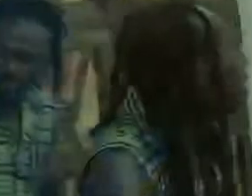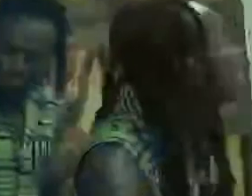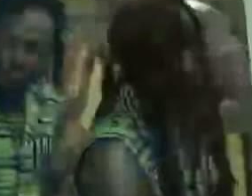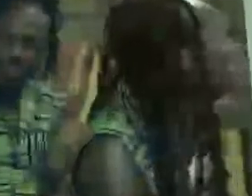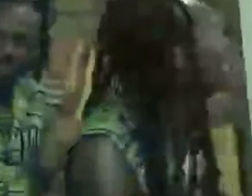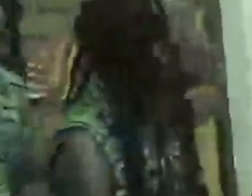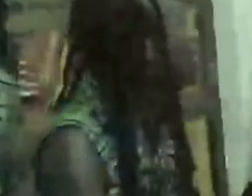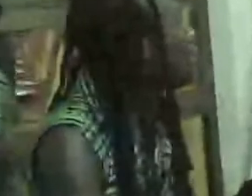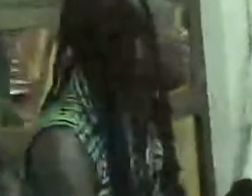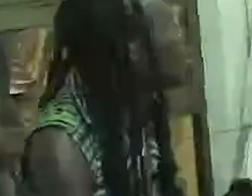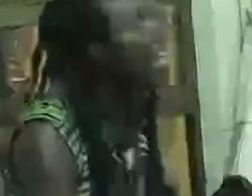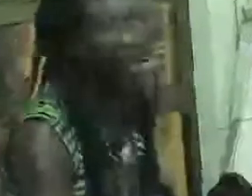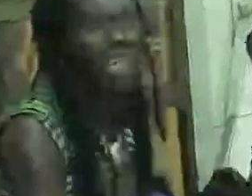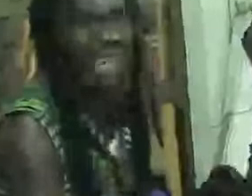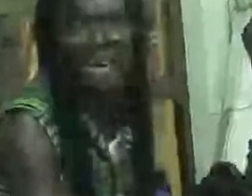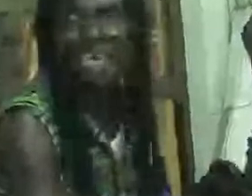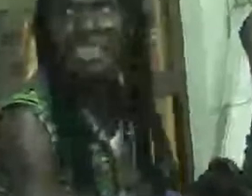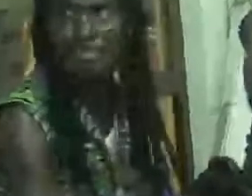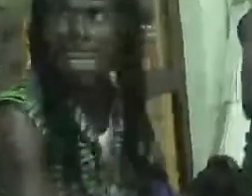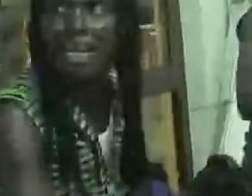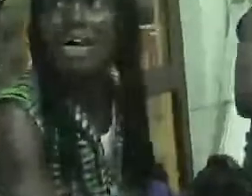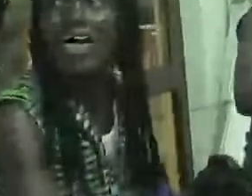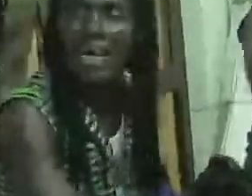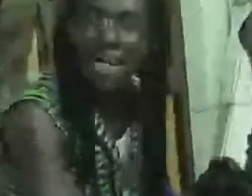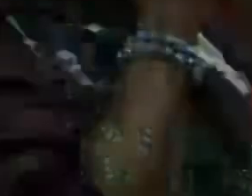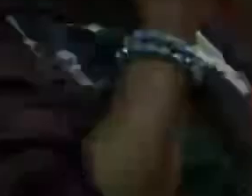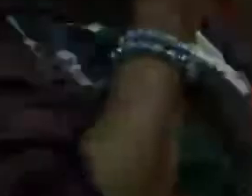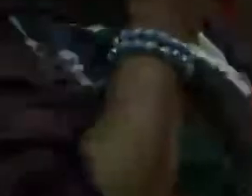Jie, oh, Ghana Yima,